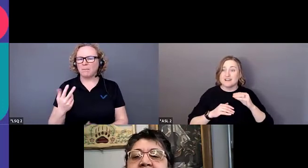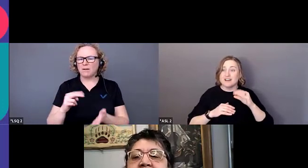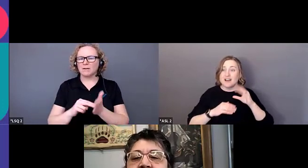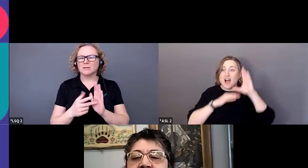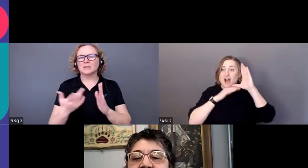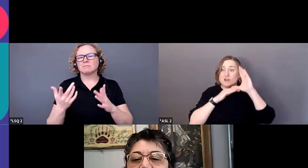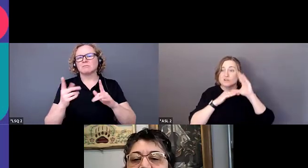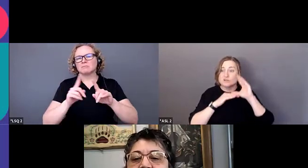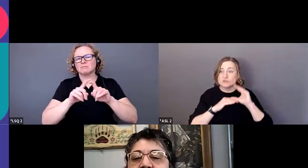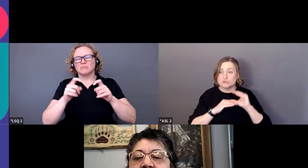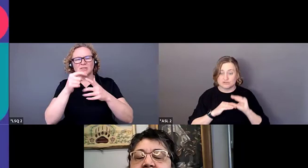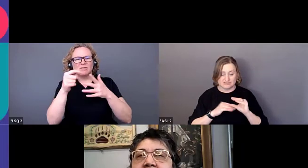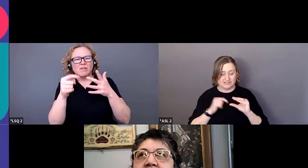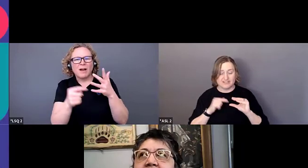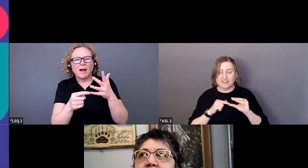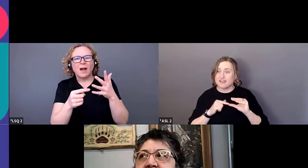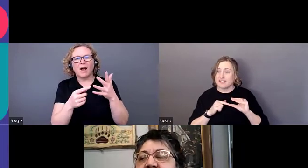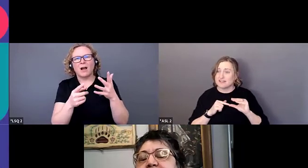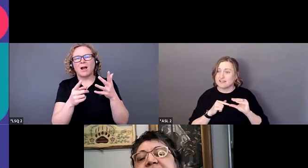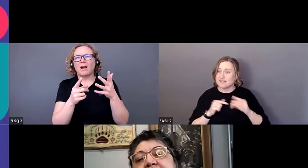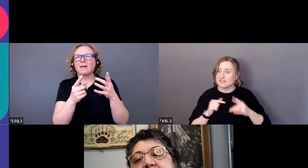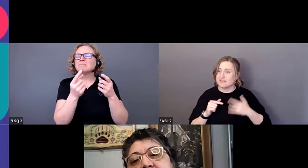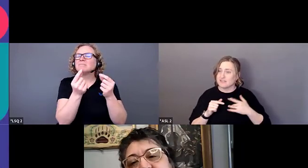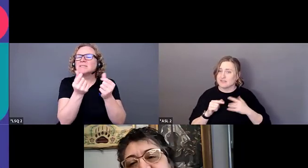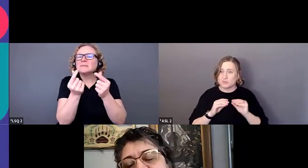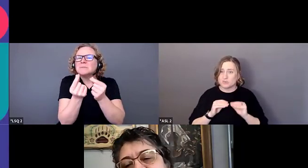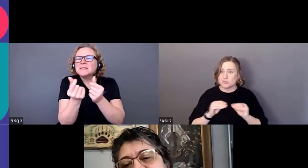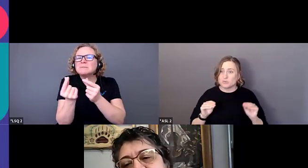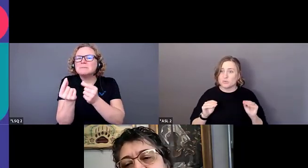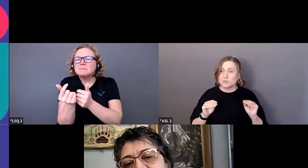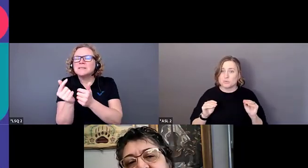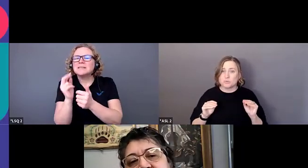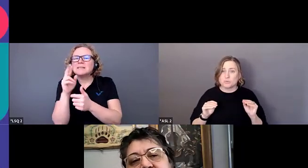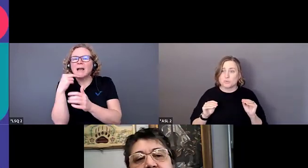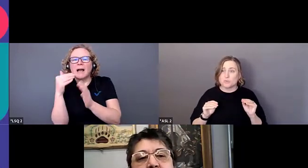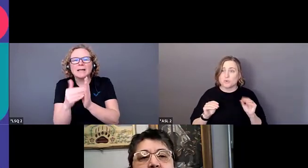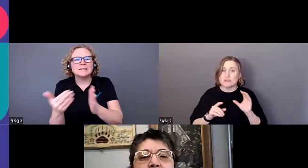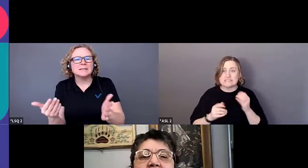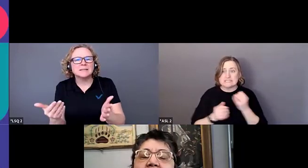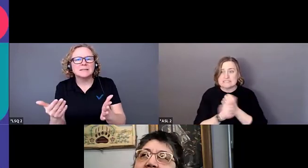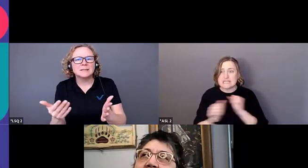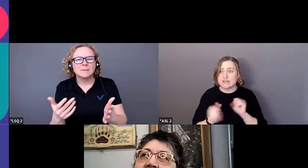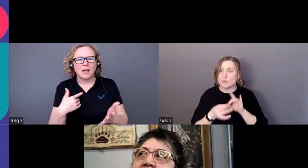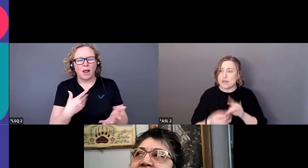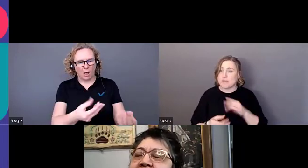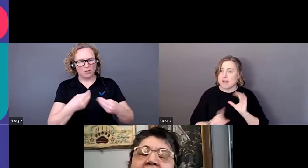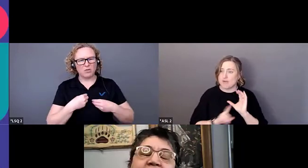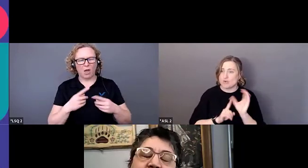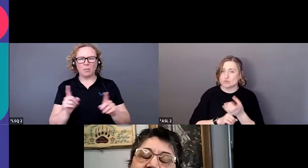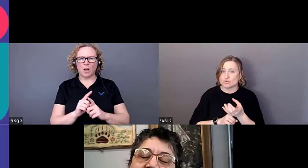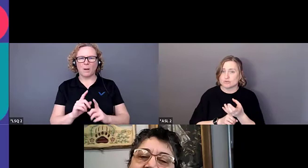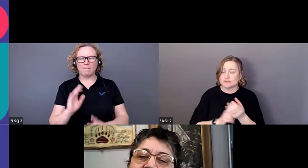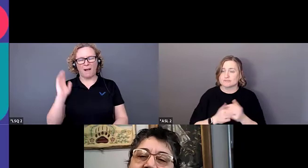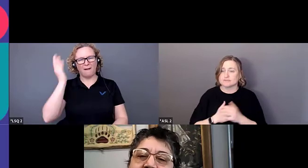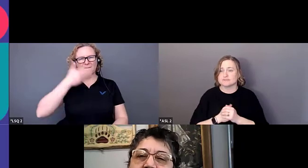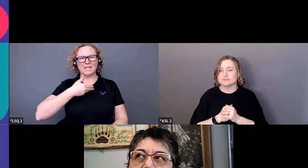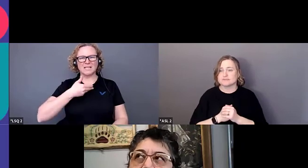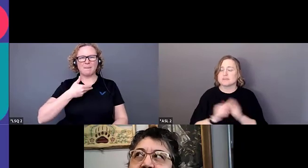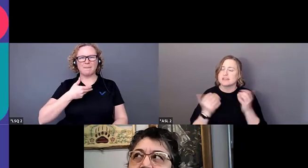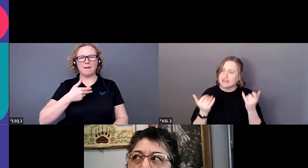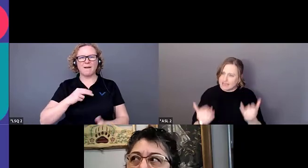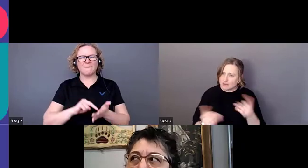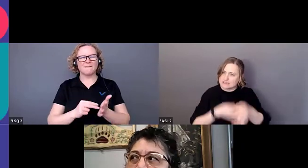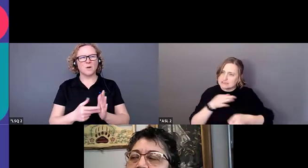of being invisible that makes me feel culturally unsafe. But I want to have courage